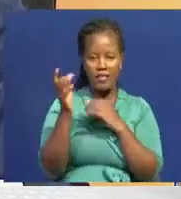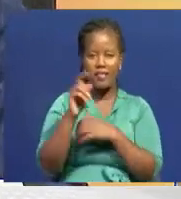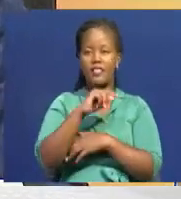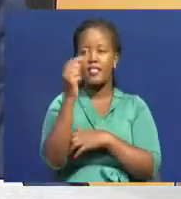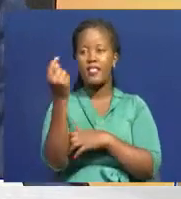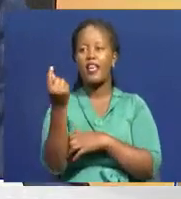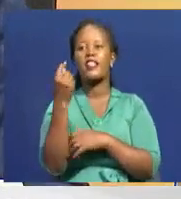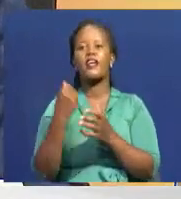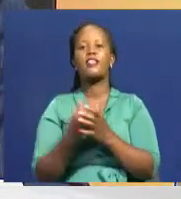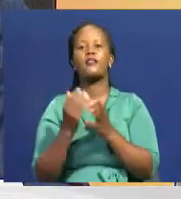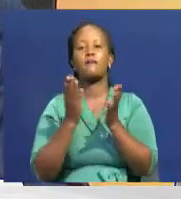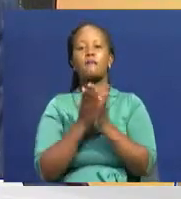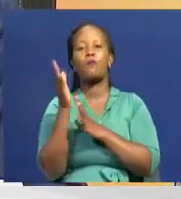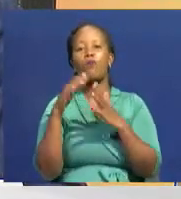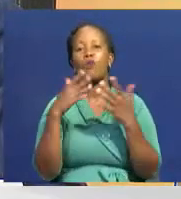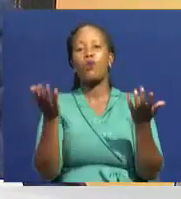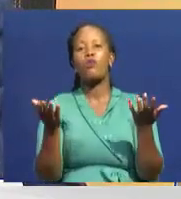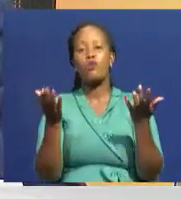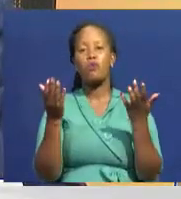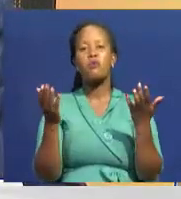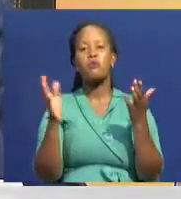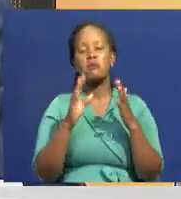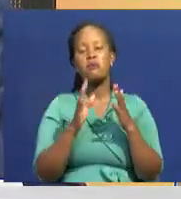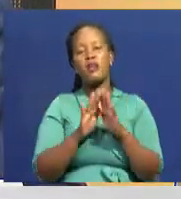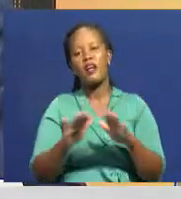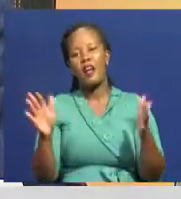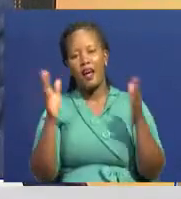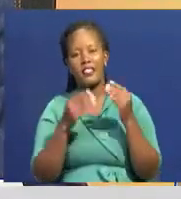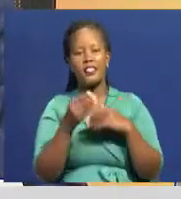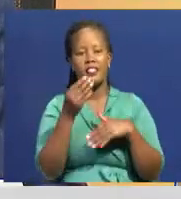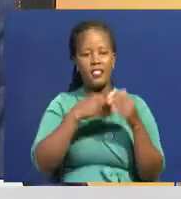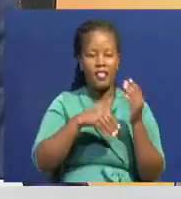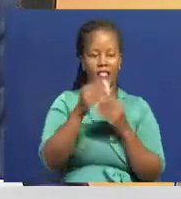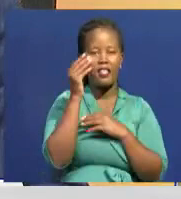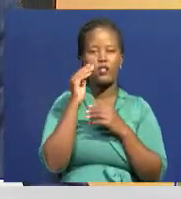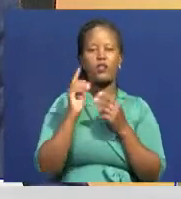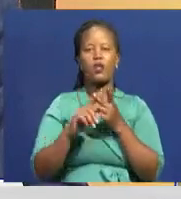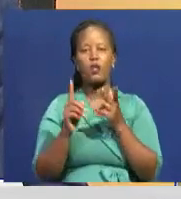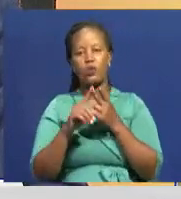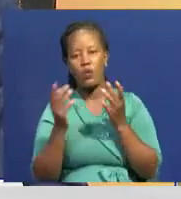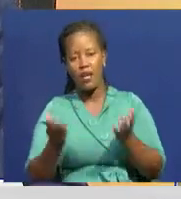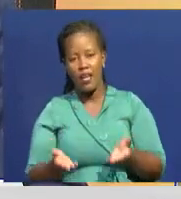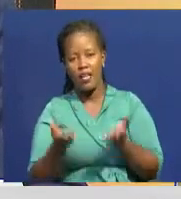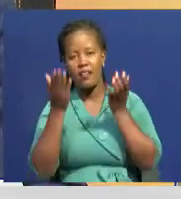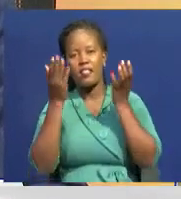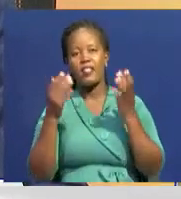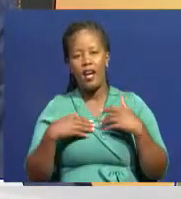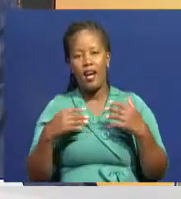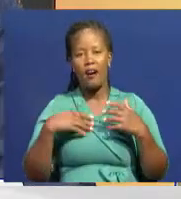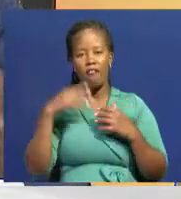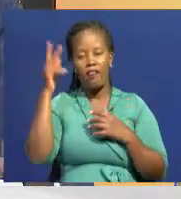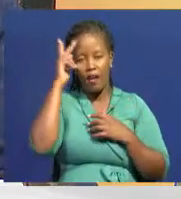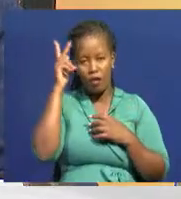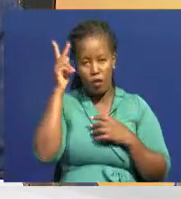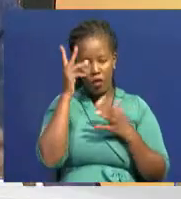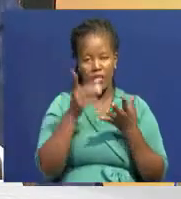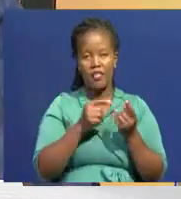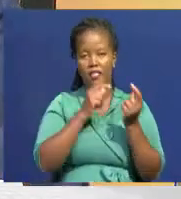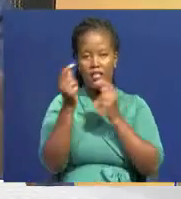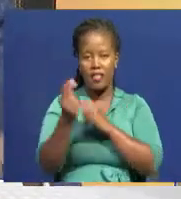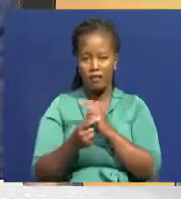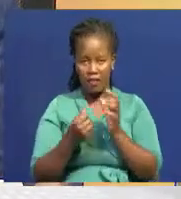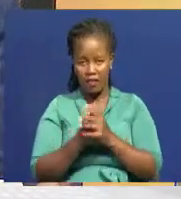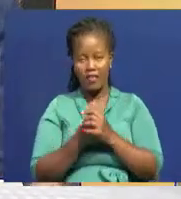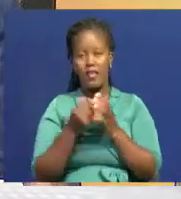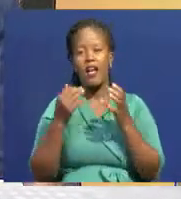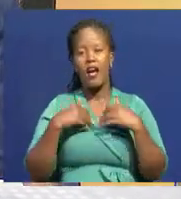in terms of real estate transactions and enhancements. We are talking of the knowledge transfers here. So then it puts